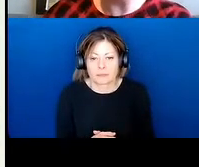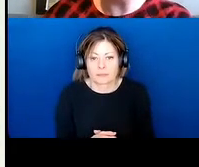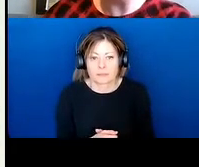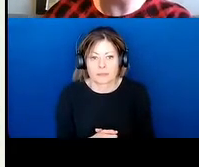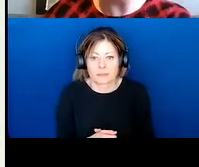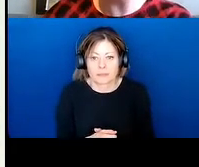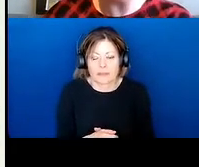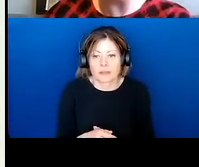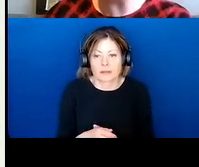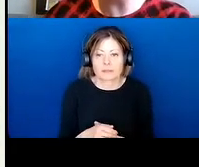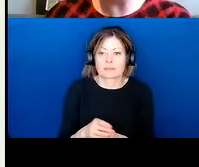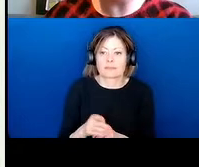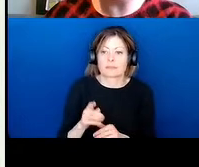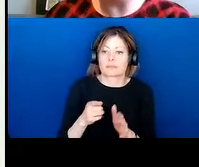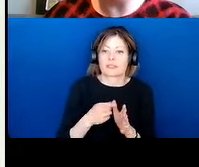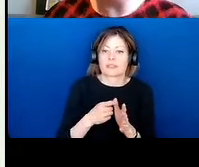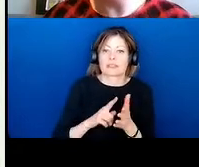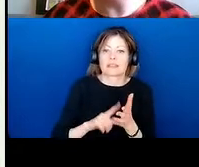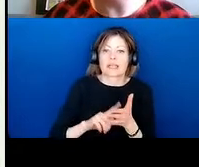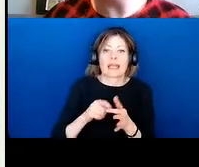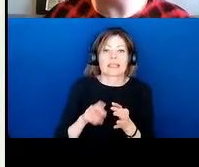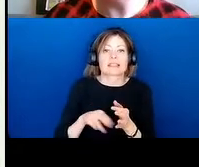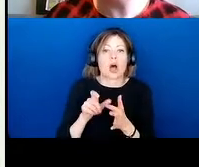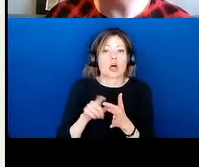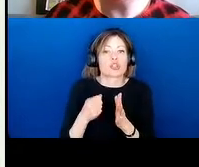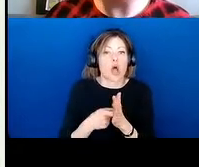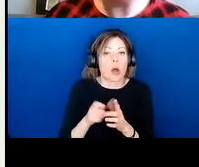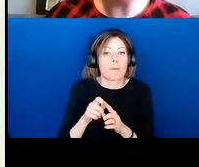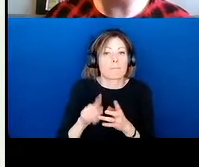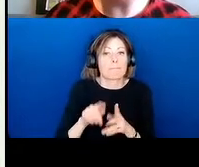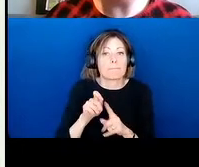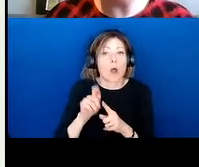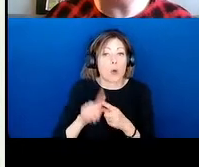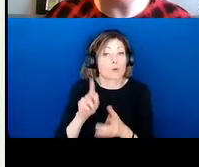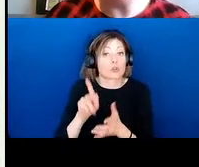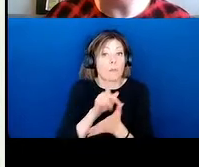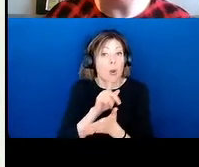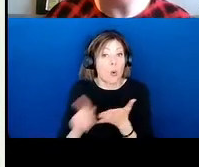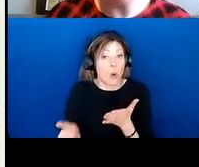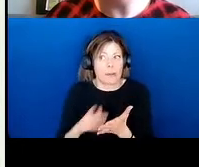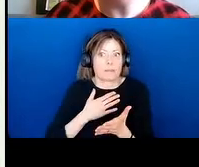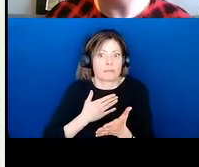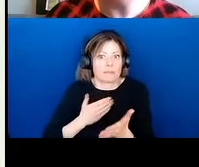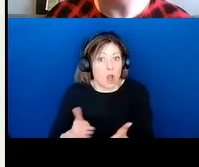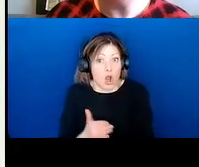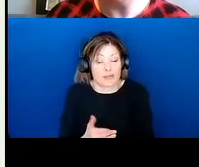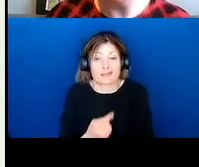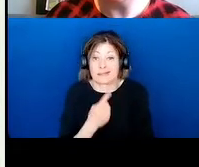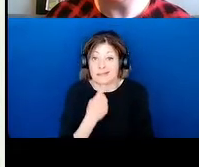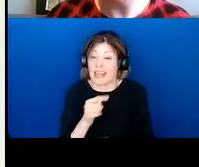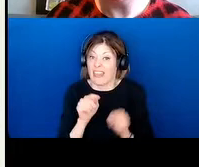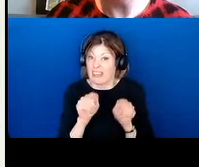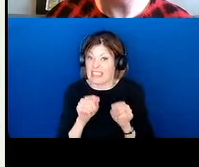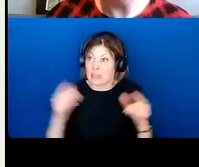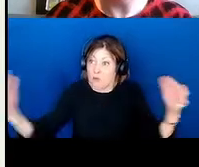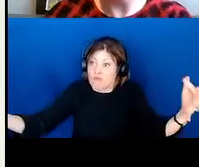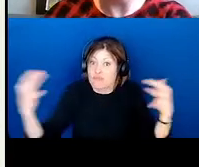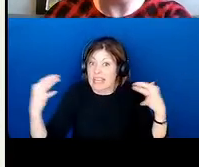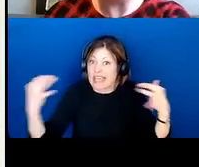Poet and garden enthusiast Alexander Pope called this calling in the country.